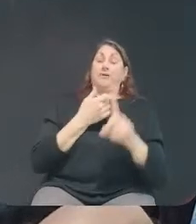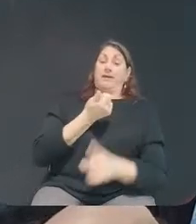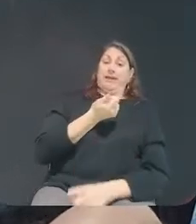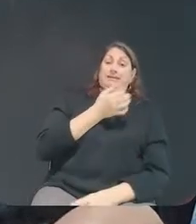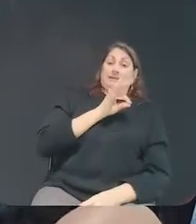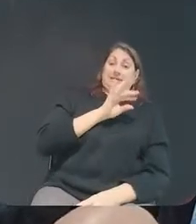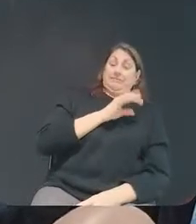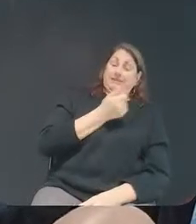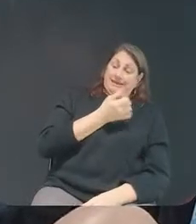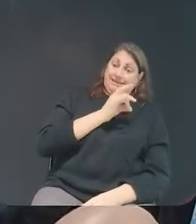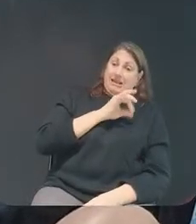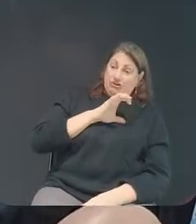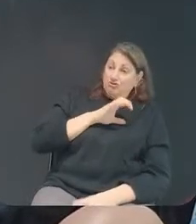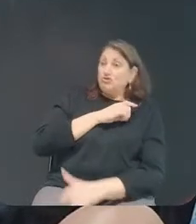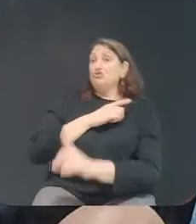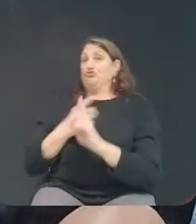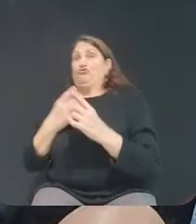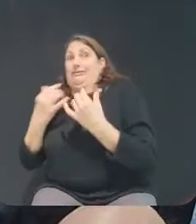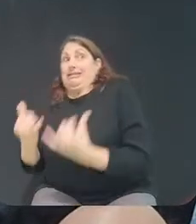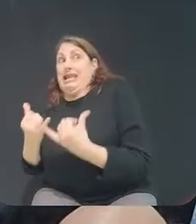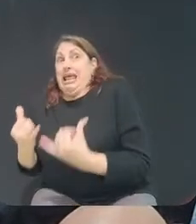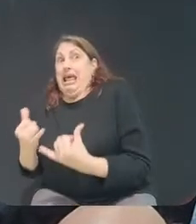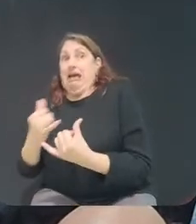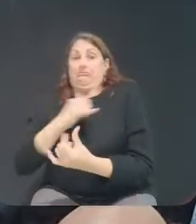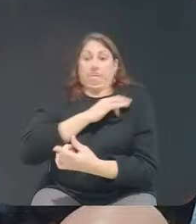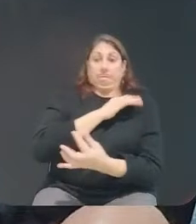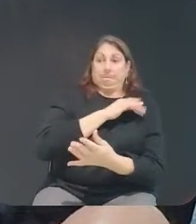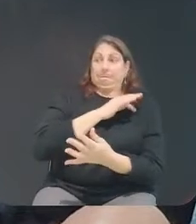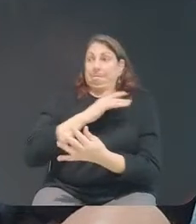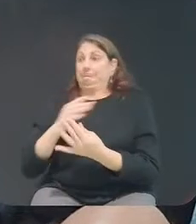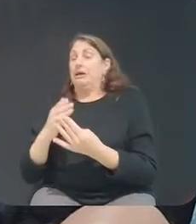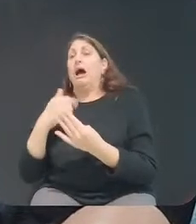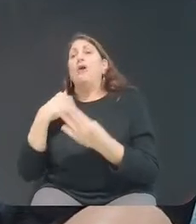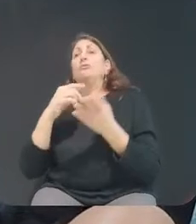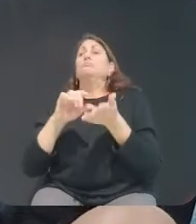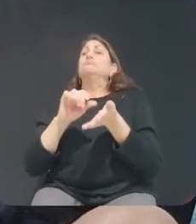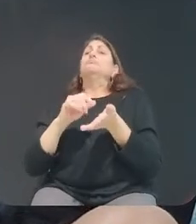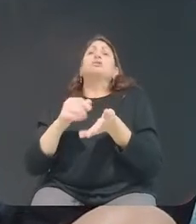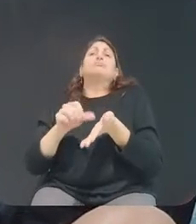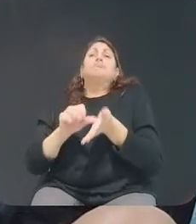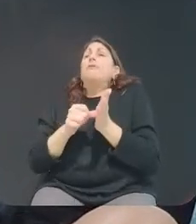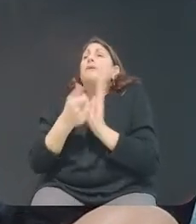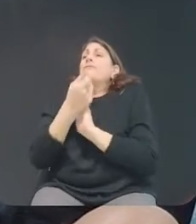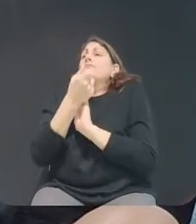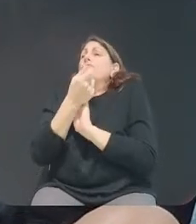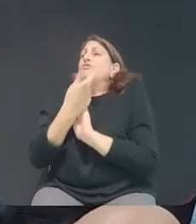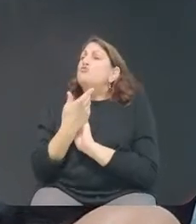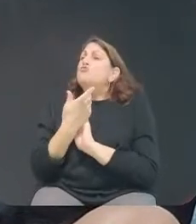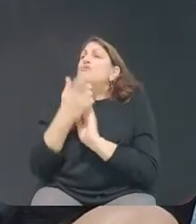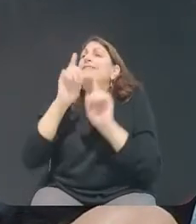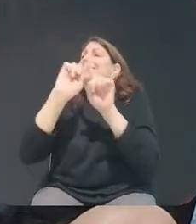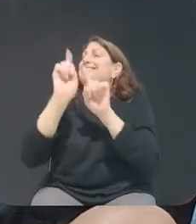I'll highlight just a few of them, and hopefully they can give you a sense of the kinds of records that we have in the archives.